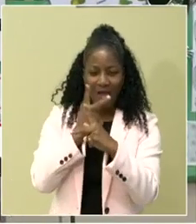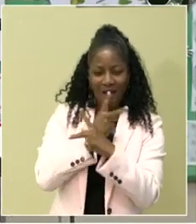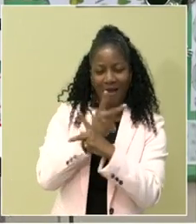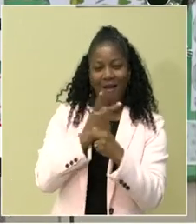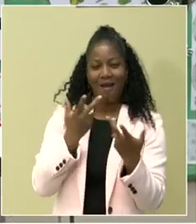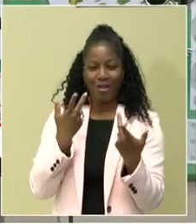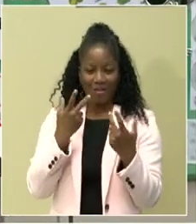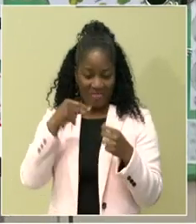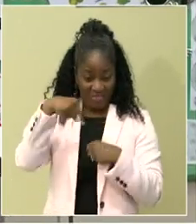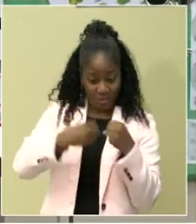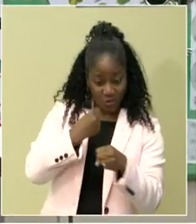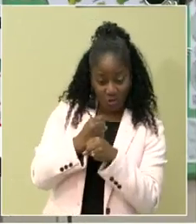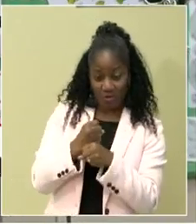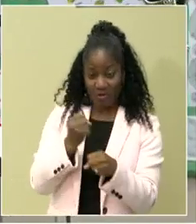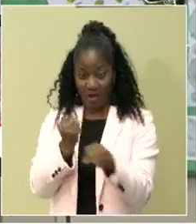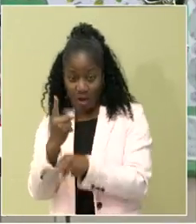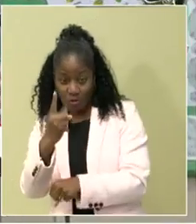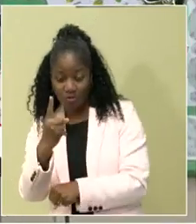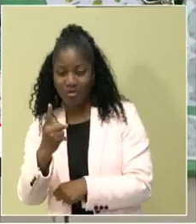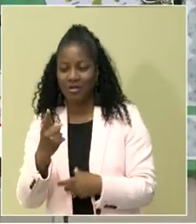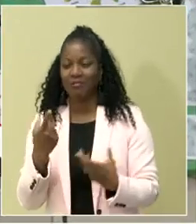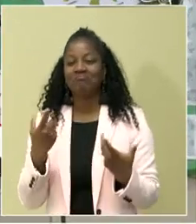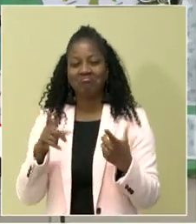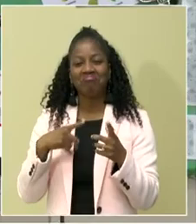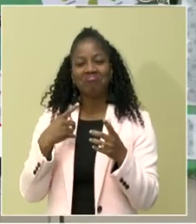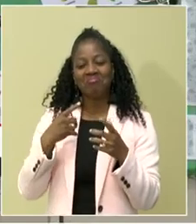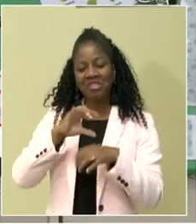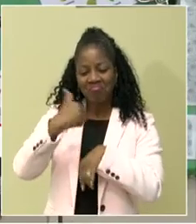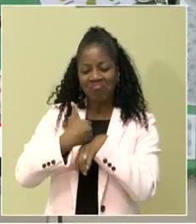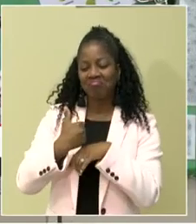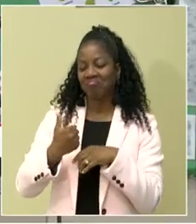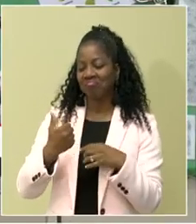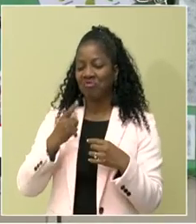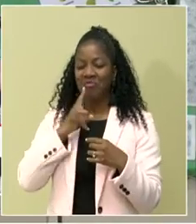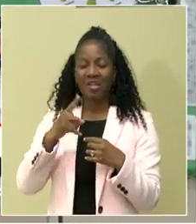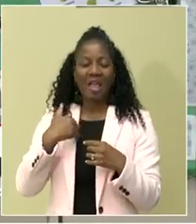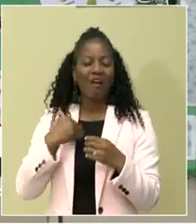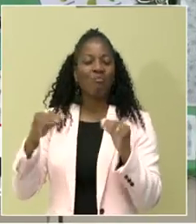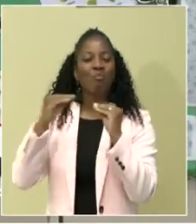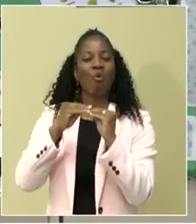this year and next year. And we're going to have some great things to talk about.